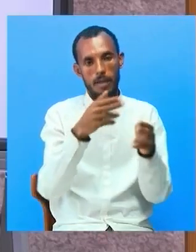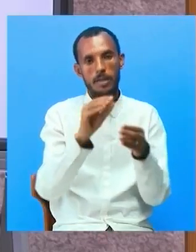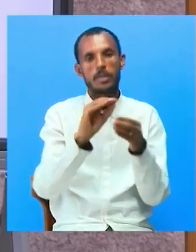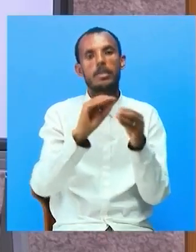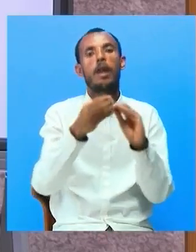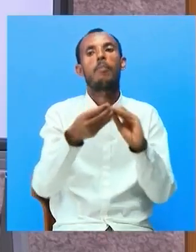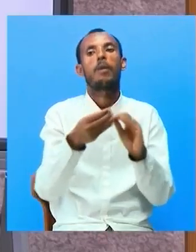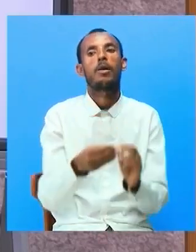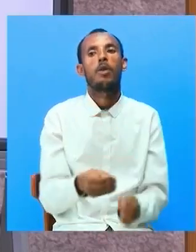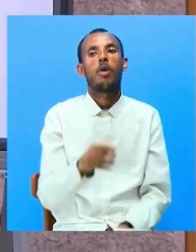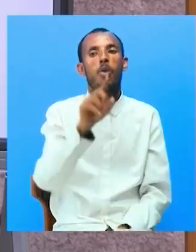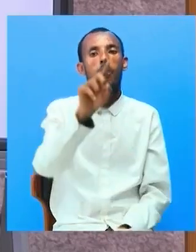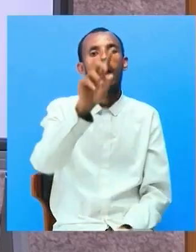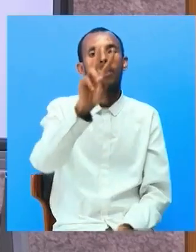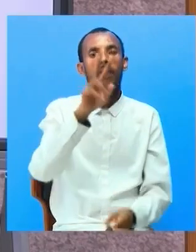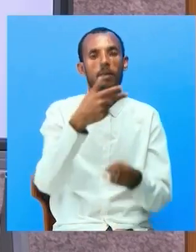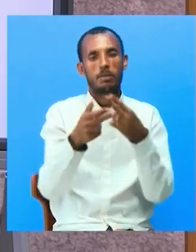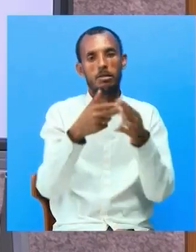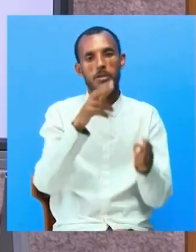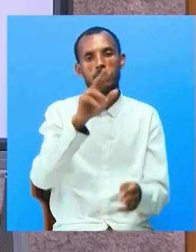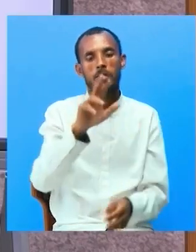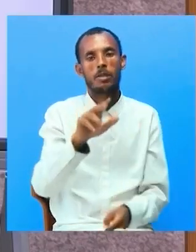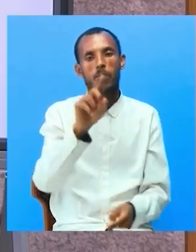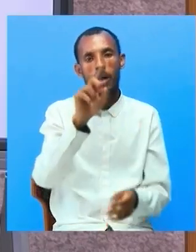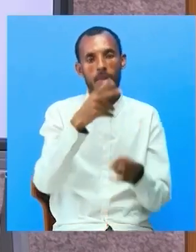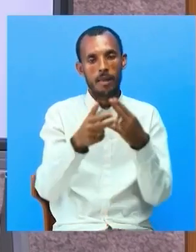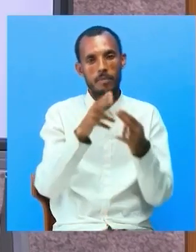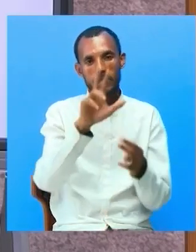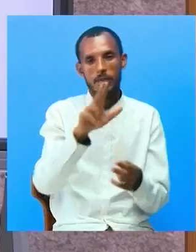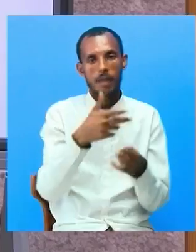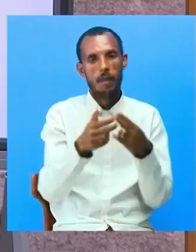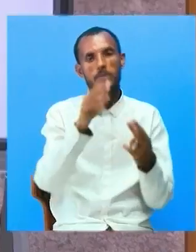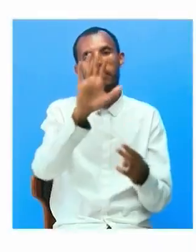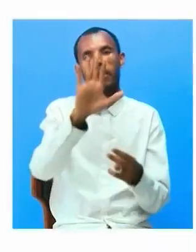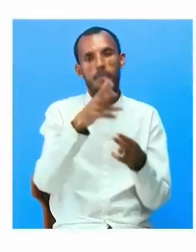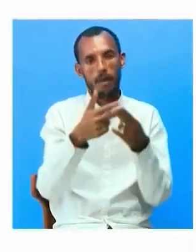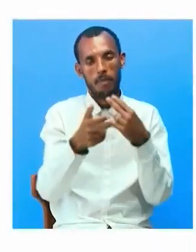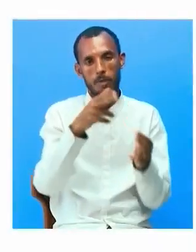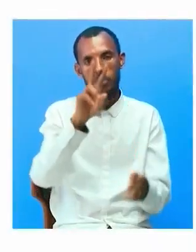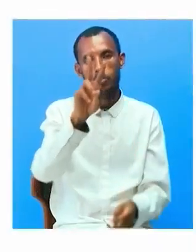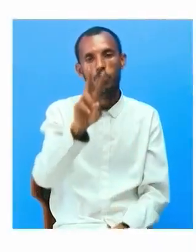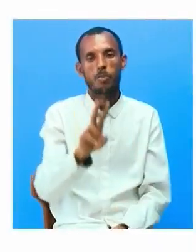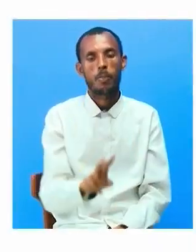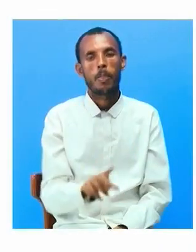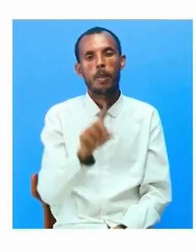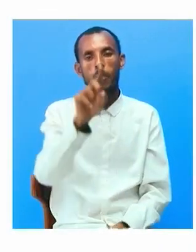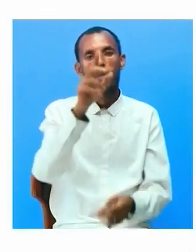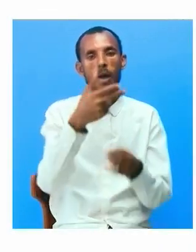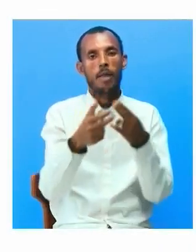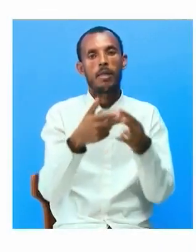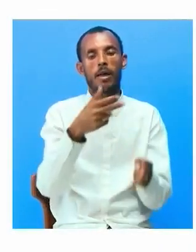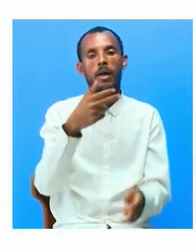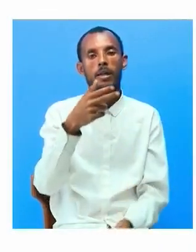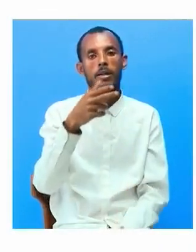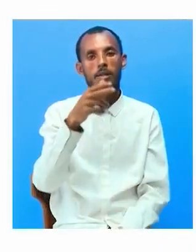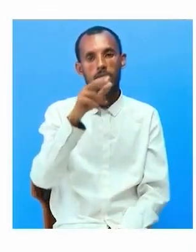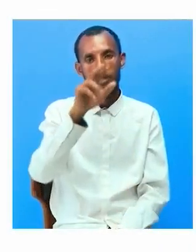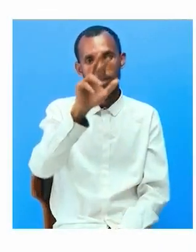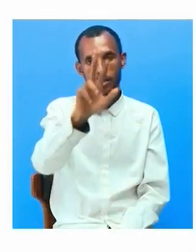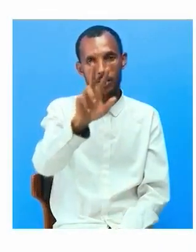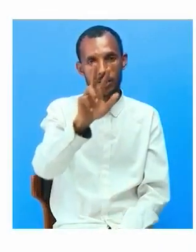numbers. 1 times 3 times 5 times 2. Let me write again here. 1,